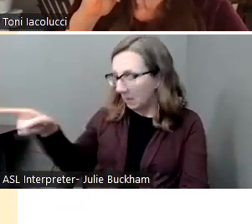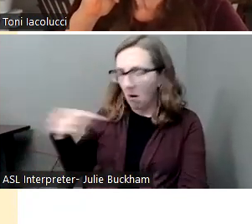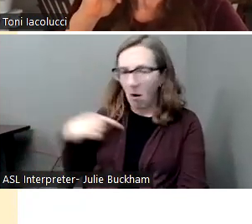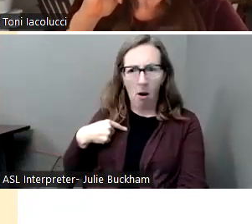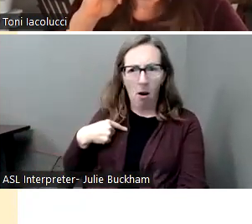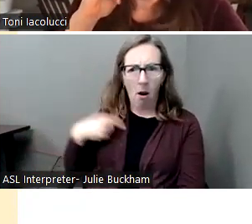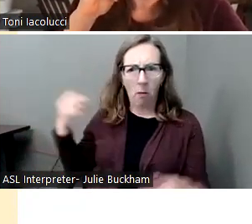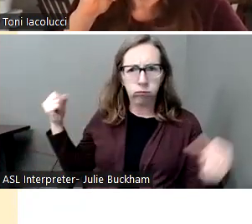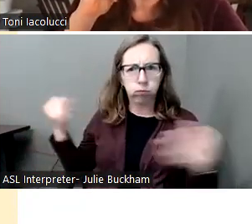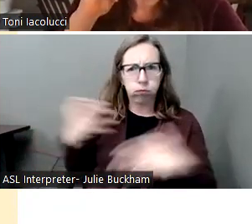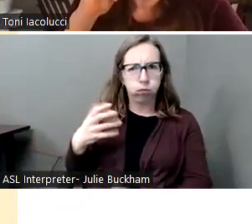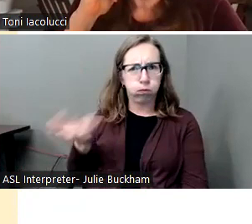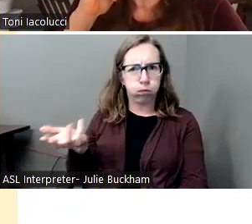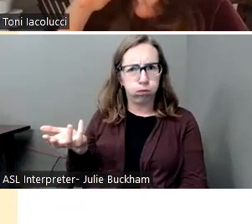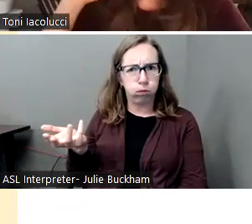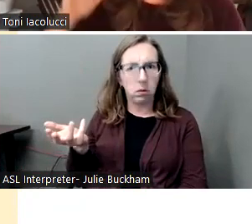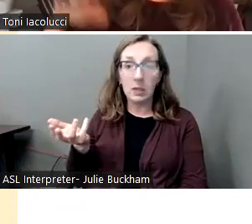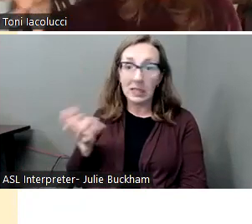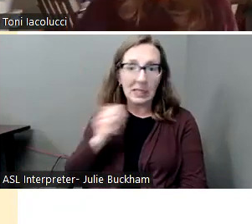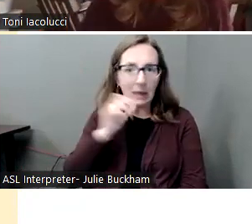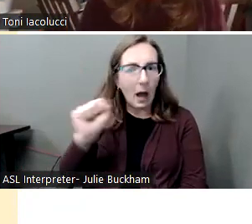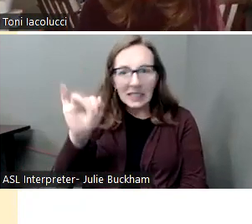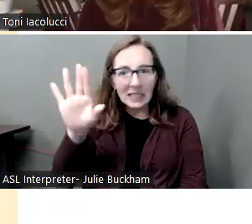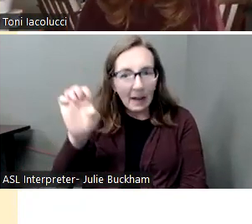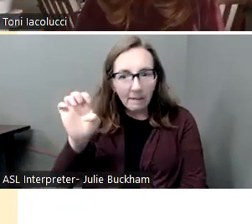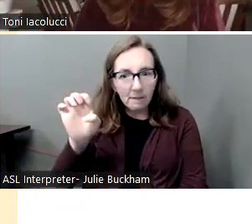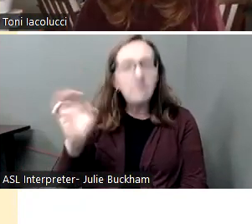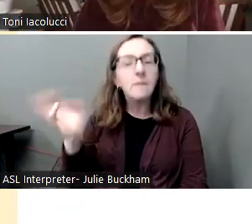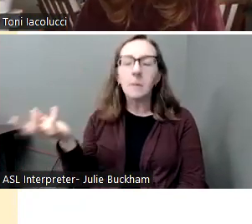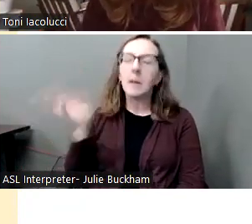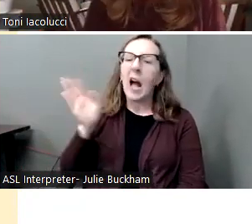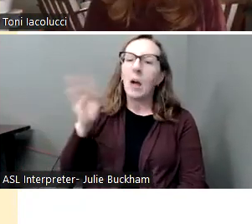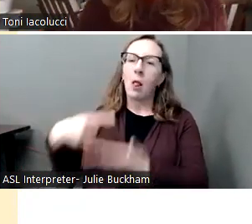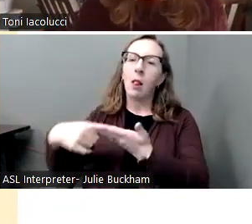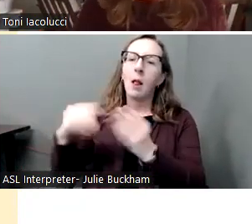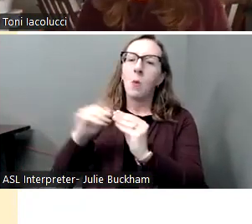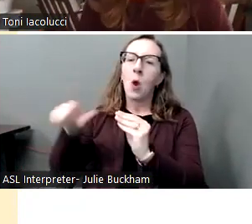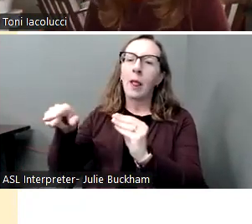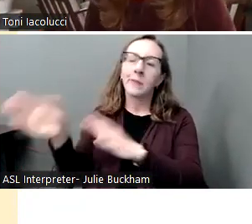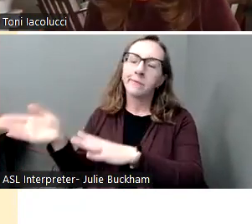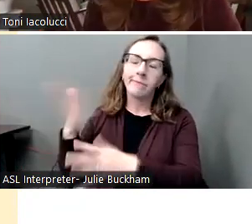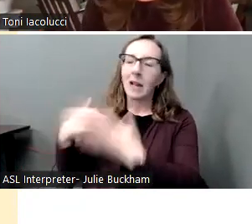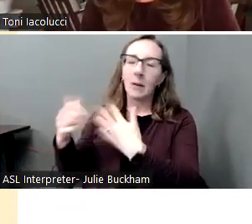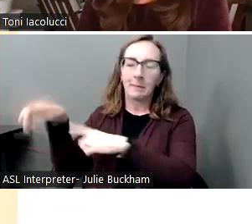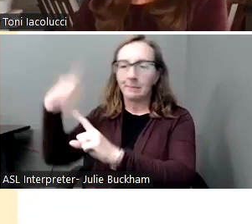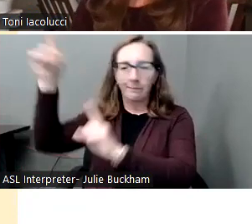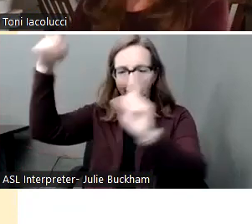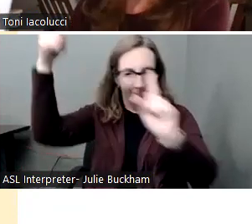because that can be very unsafe for everyone. So I will get back to that later. Okay, Now, back to where I was going to